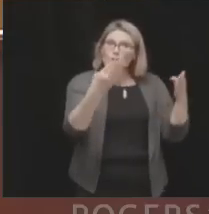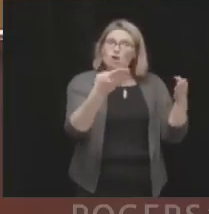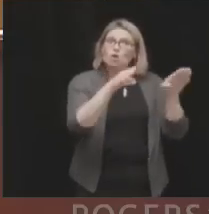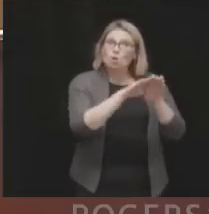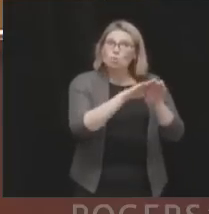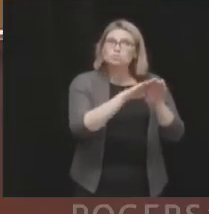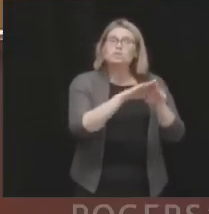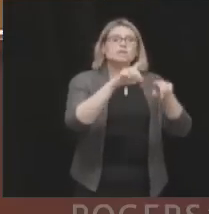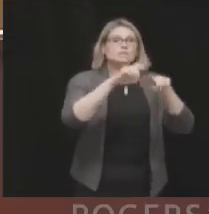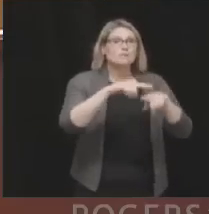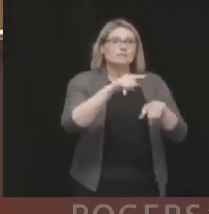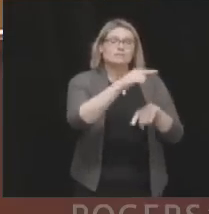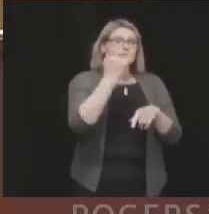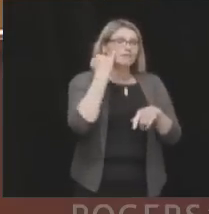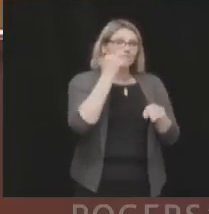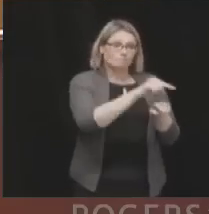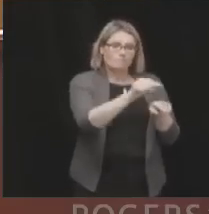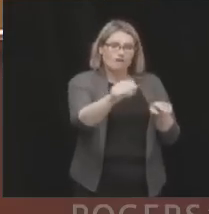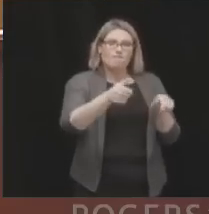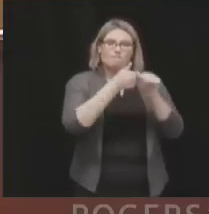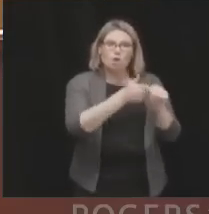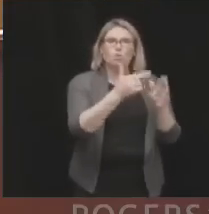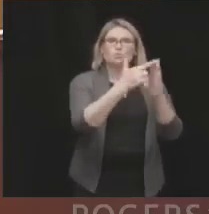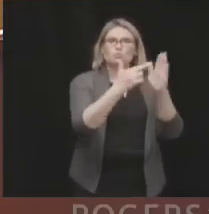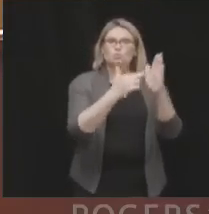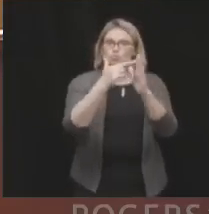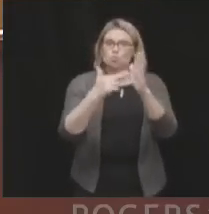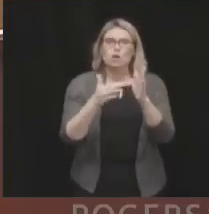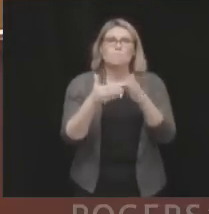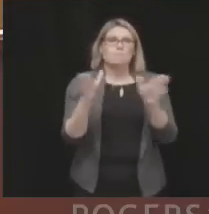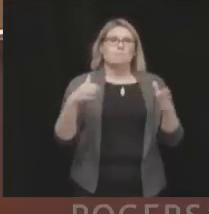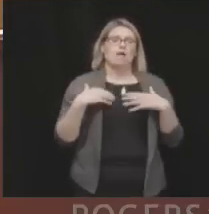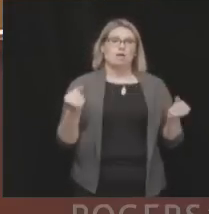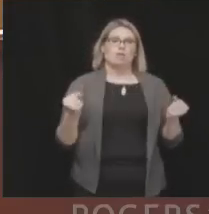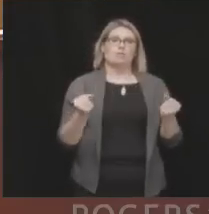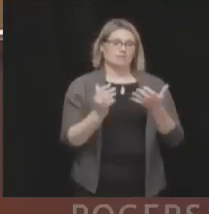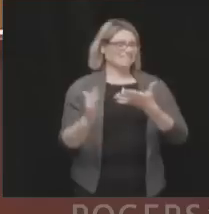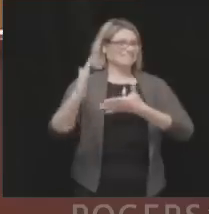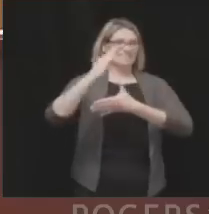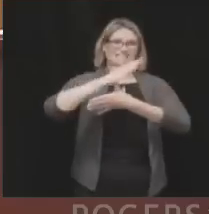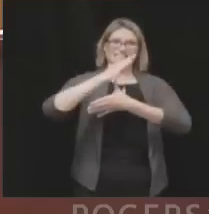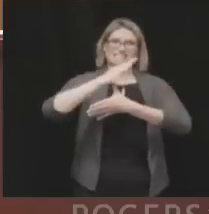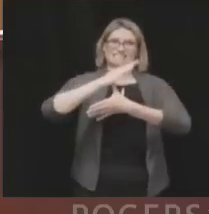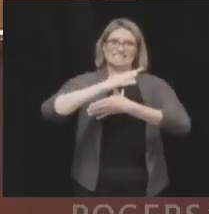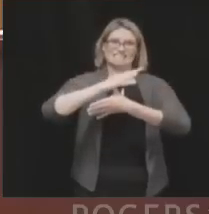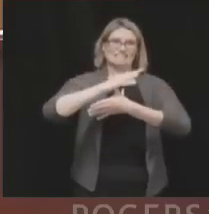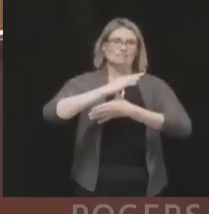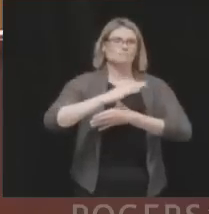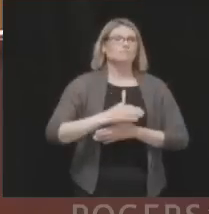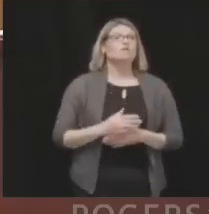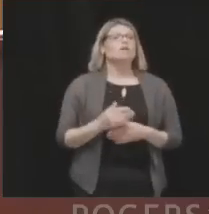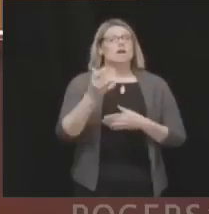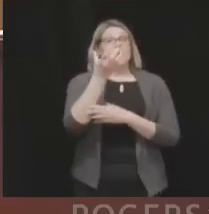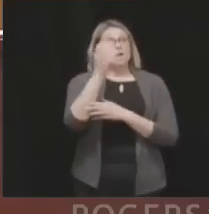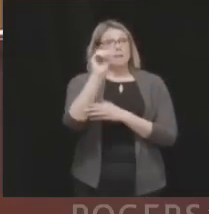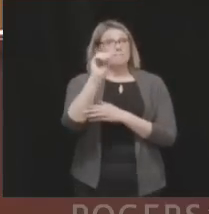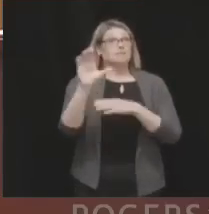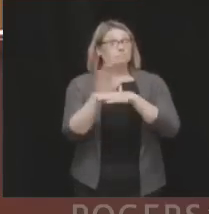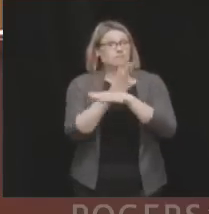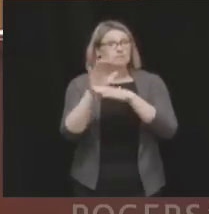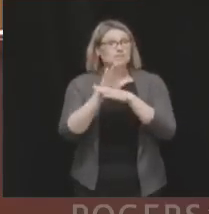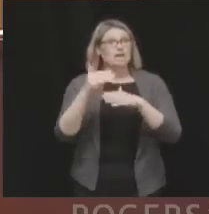out could indeed vary. C'est le comportement de chacun d'entre vous qui va déterminer la